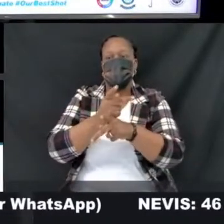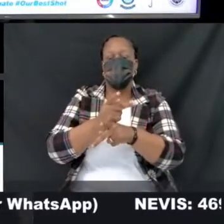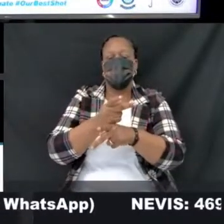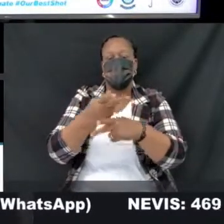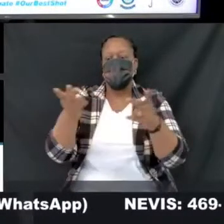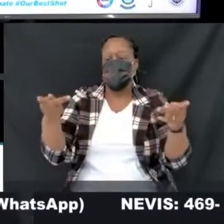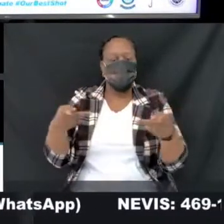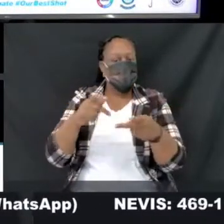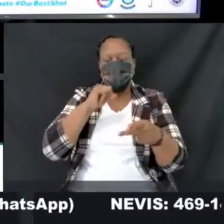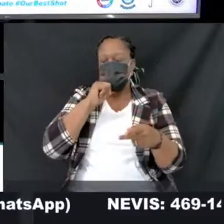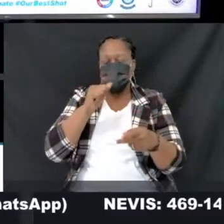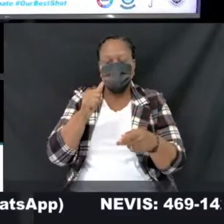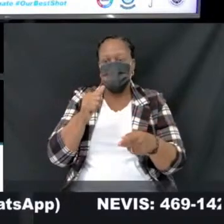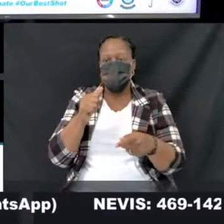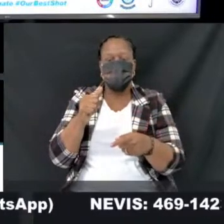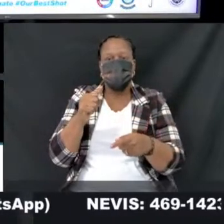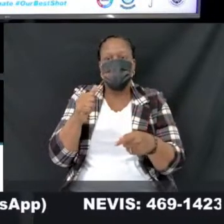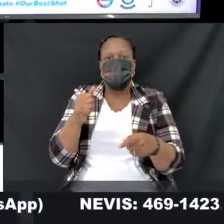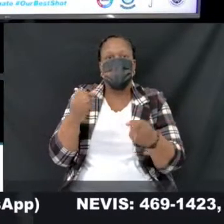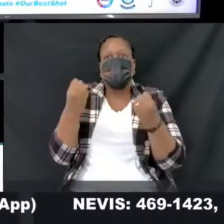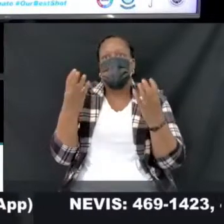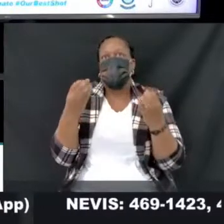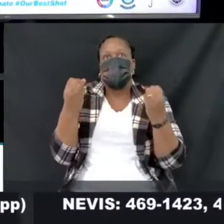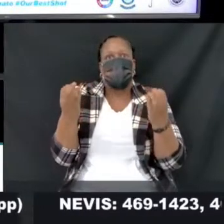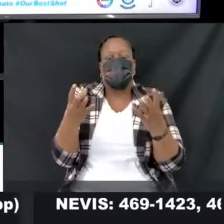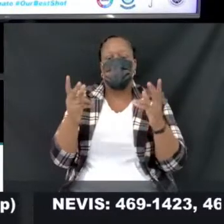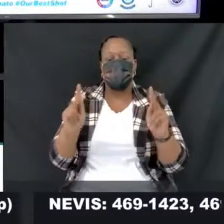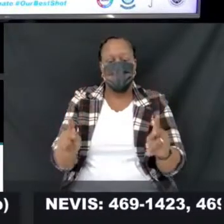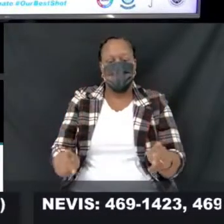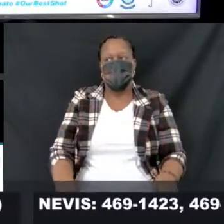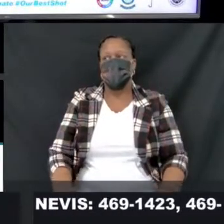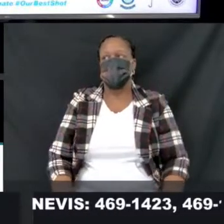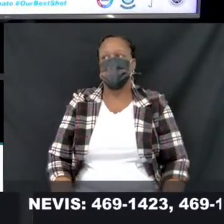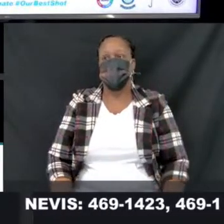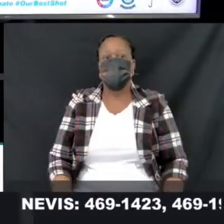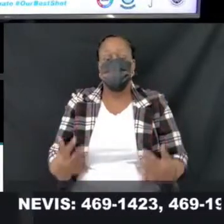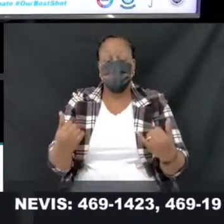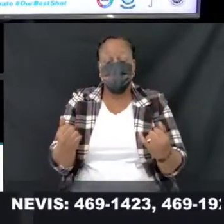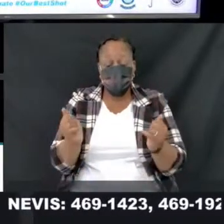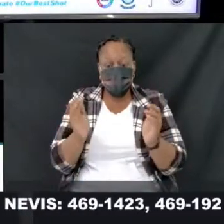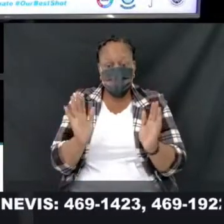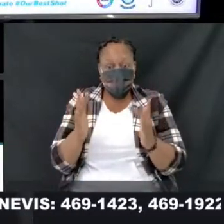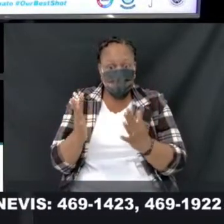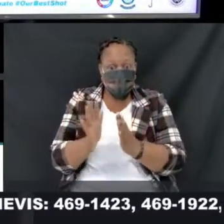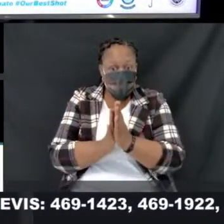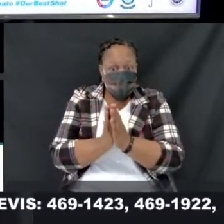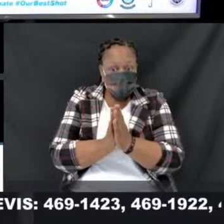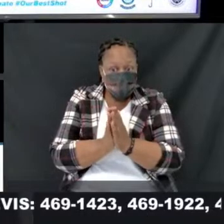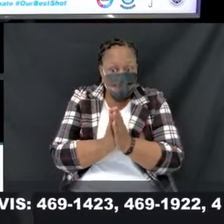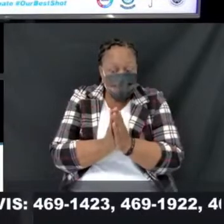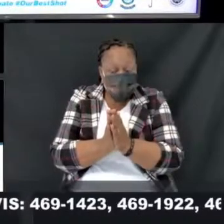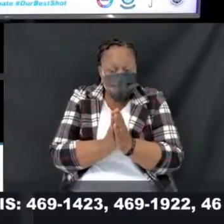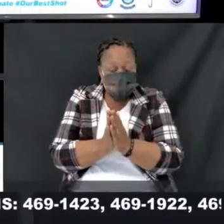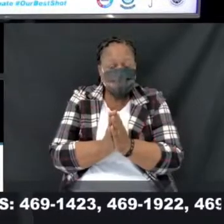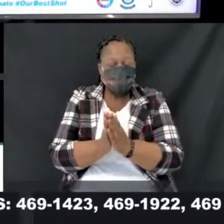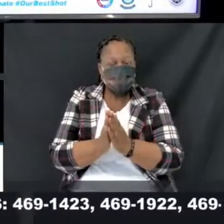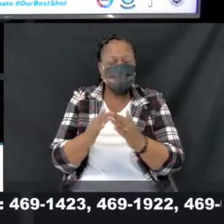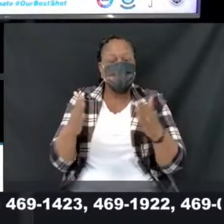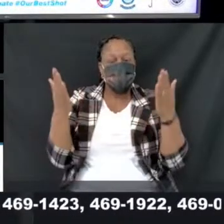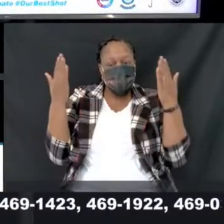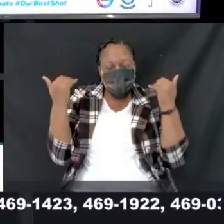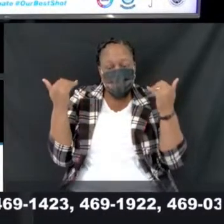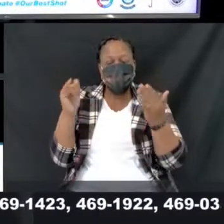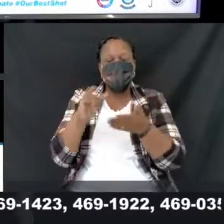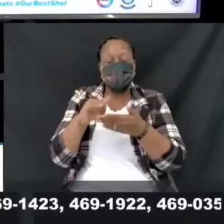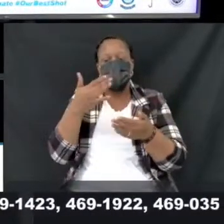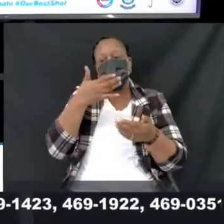far. Now we remain cautiously optimistic as we approach the second-year anniversary of the COVID-19